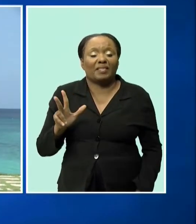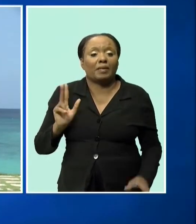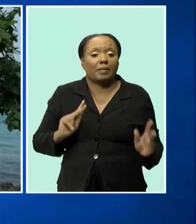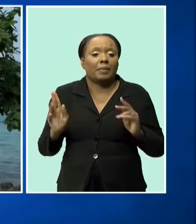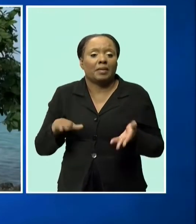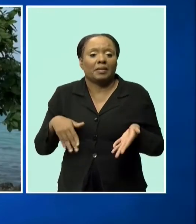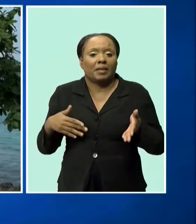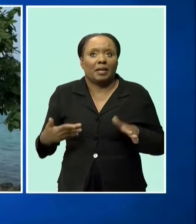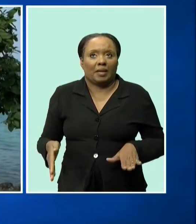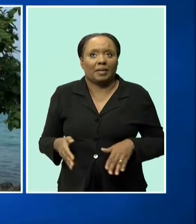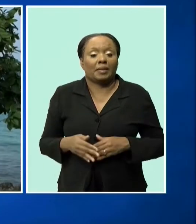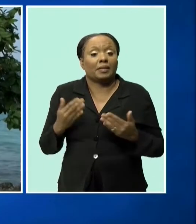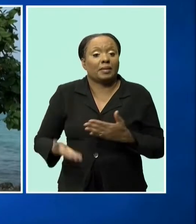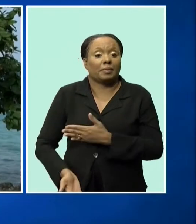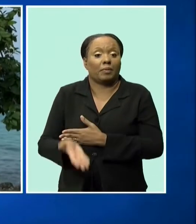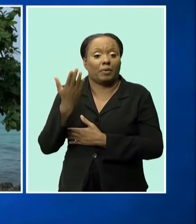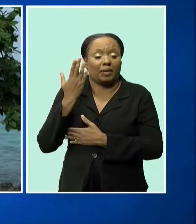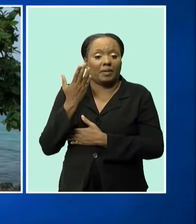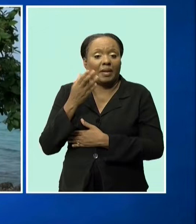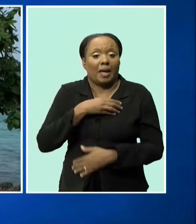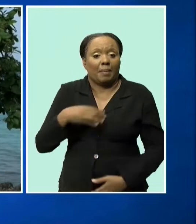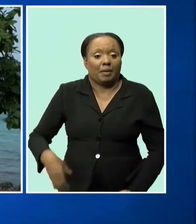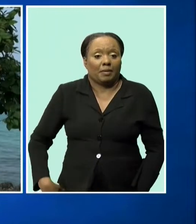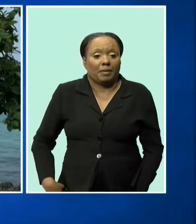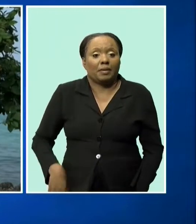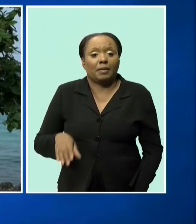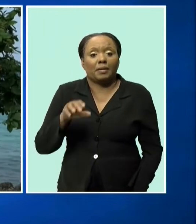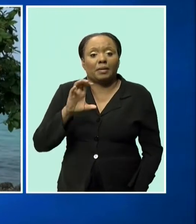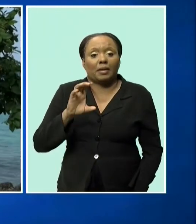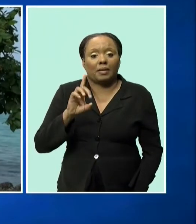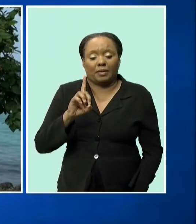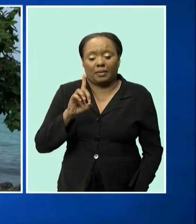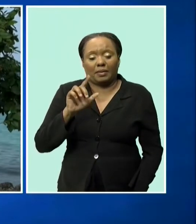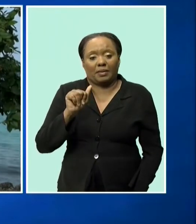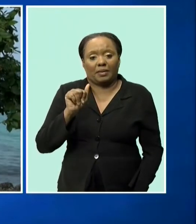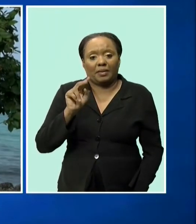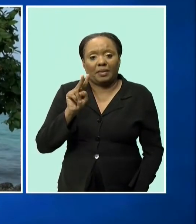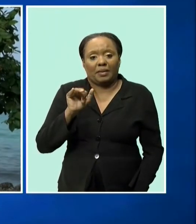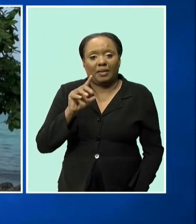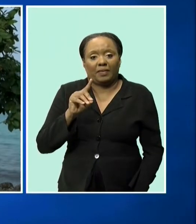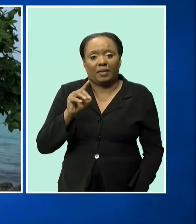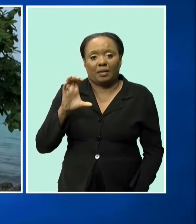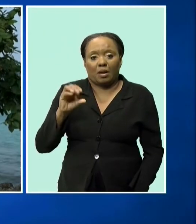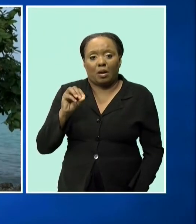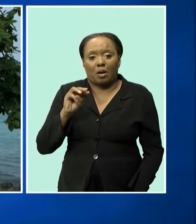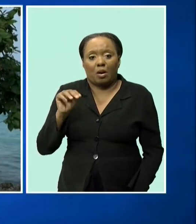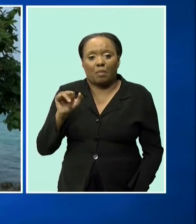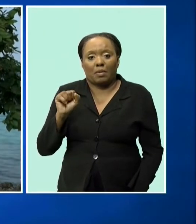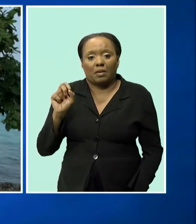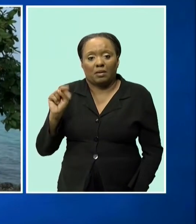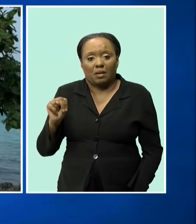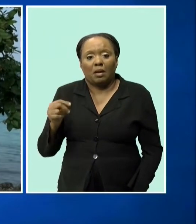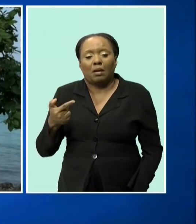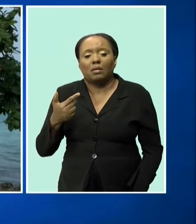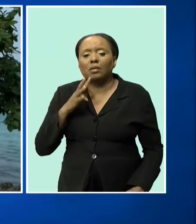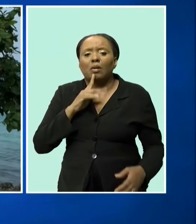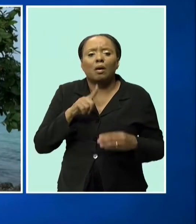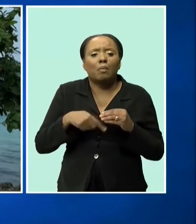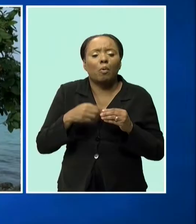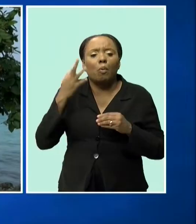Barbados, Ambassador to CARICOM, David Comachong, spoke about what led filmmaker Enrique Burman to produce the